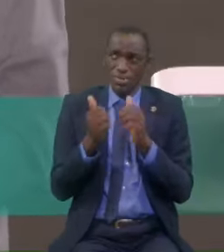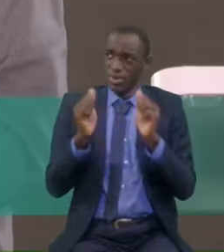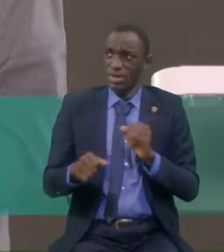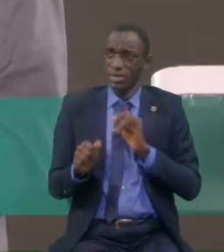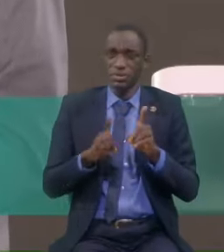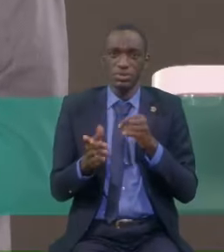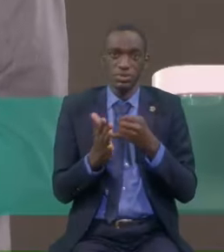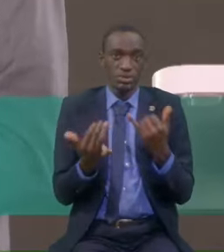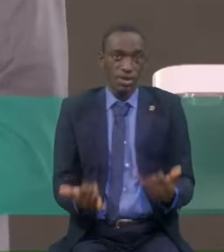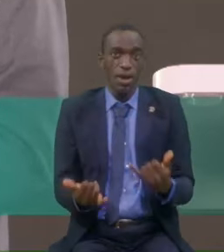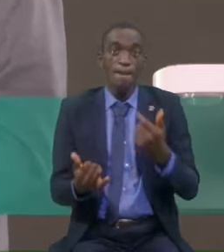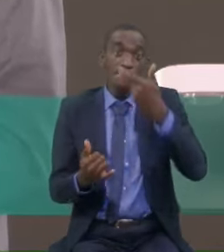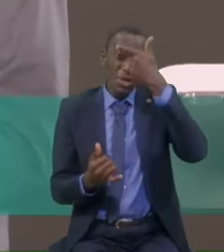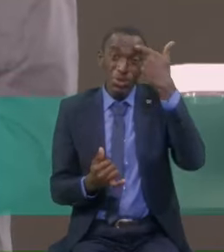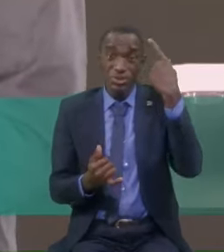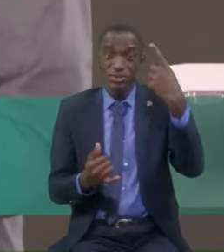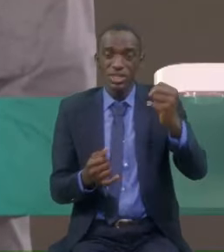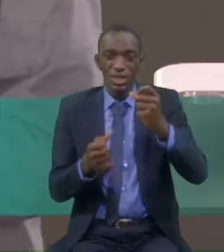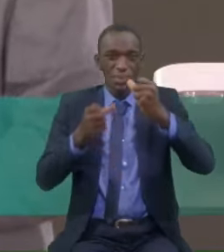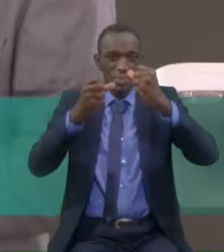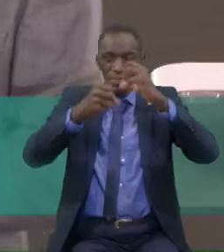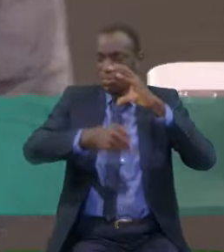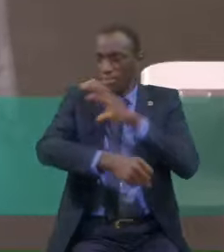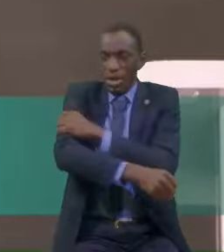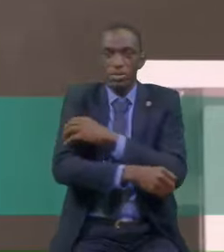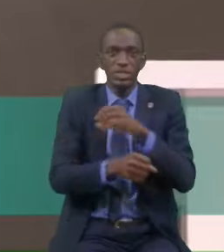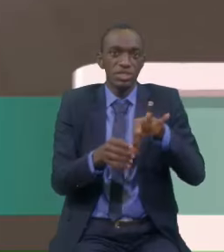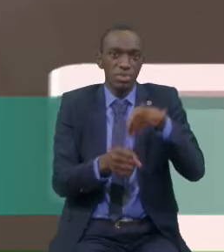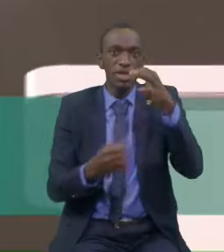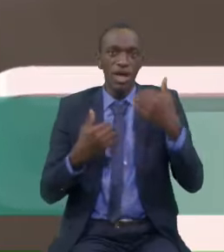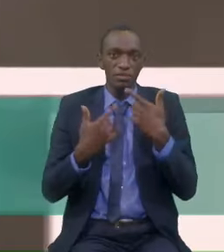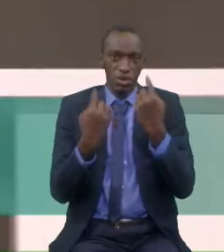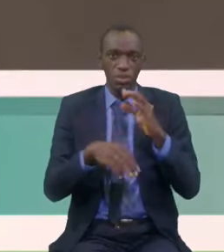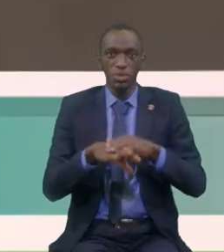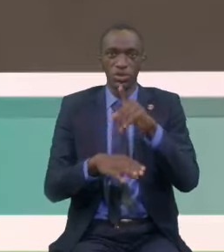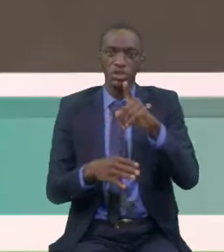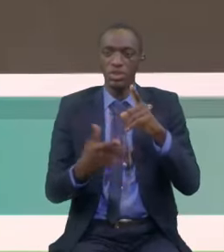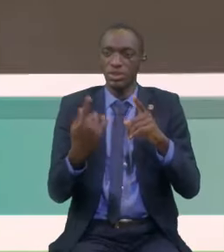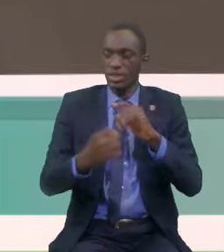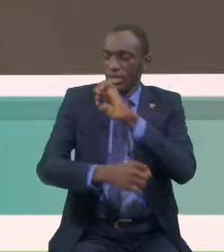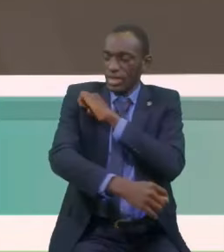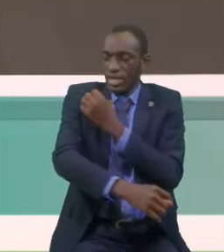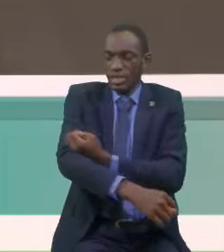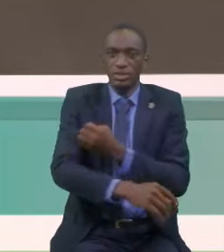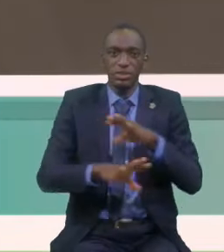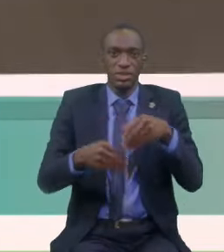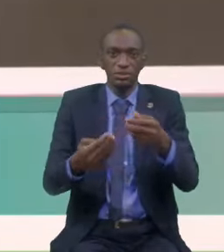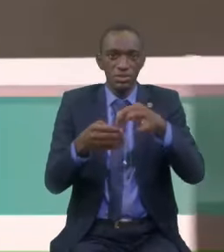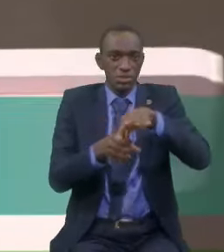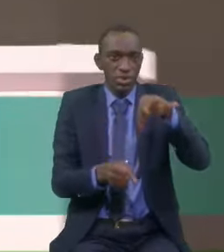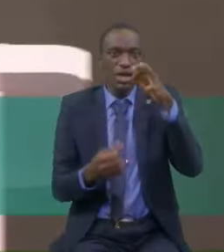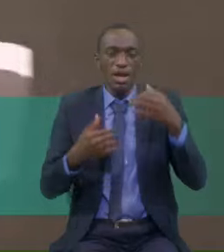come upon you. The energizing spirit has come upon you. Because the enabling spirit